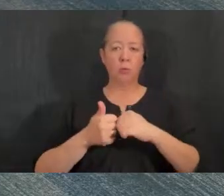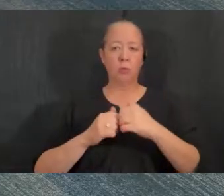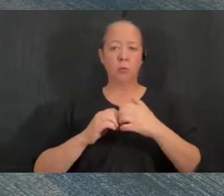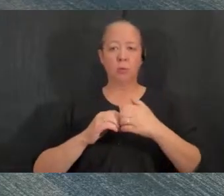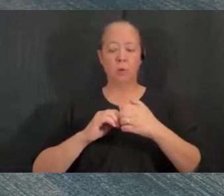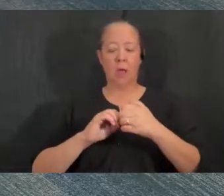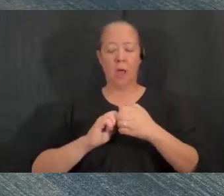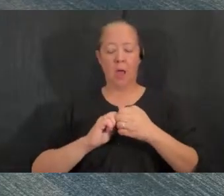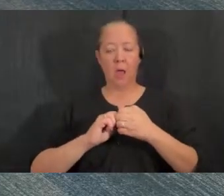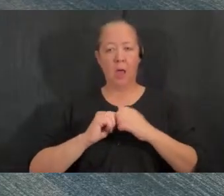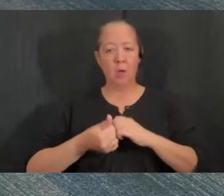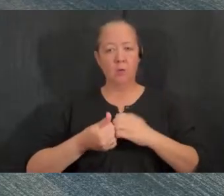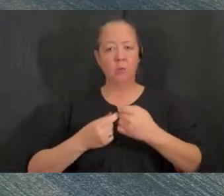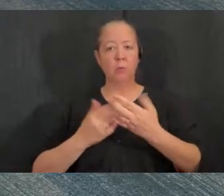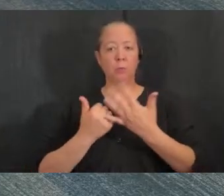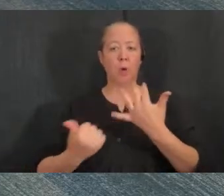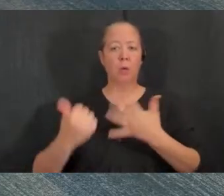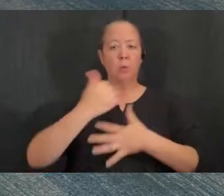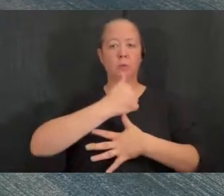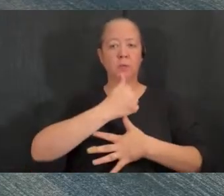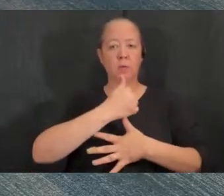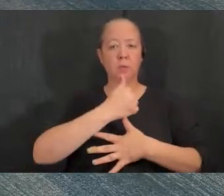it seems in this case, I would ask, like,